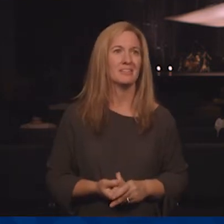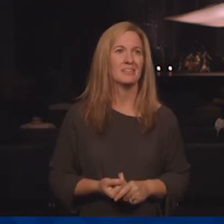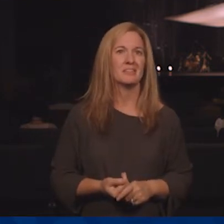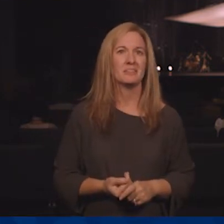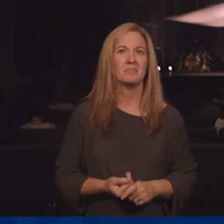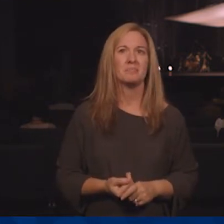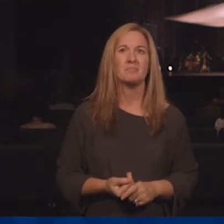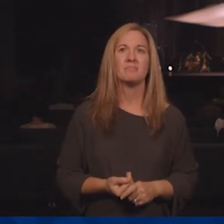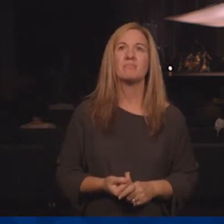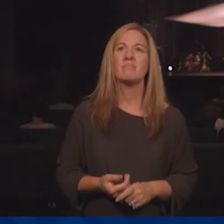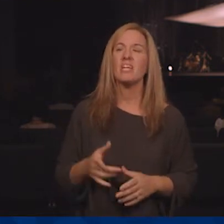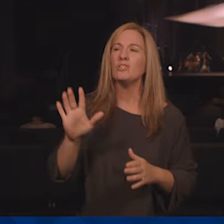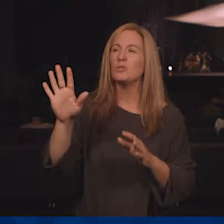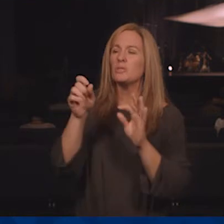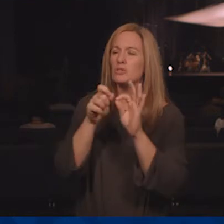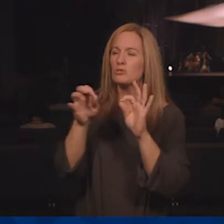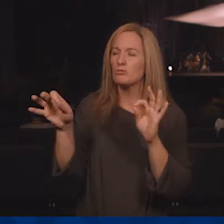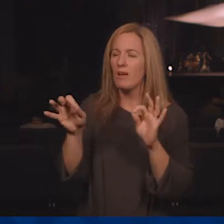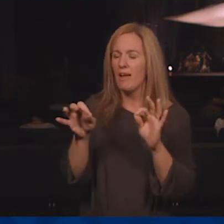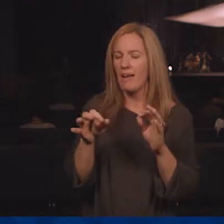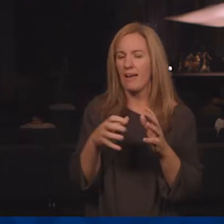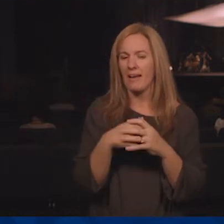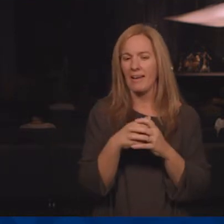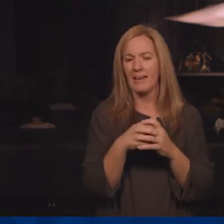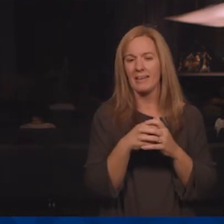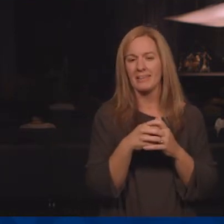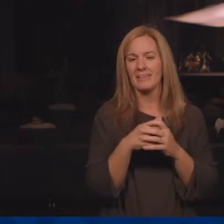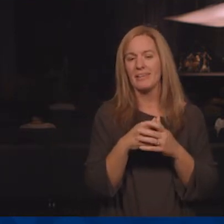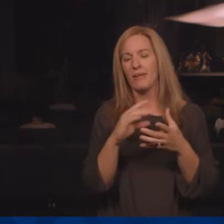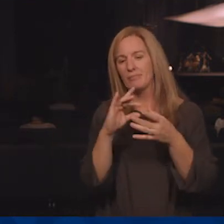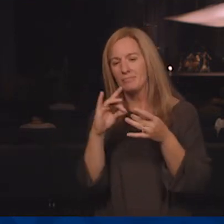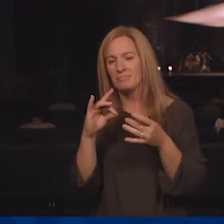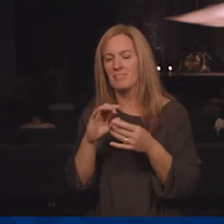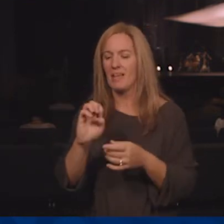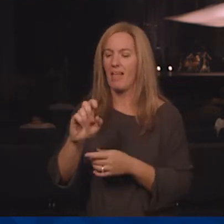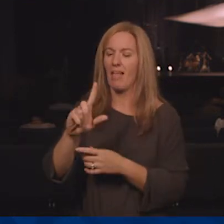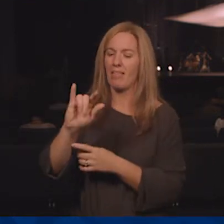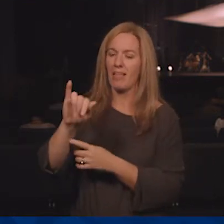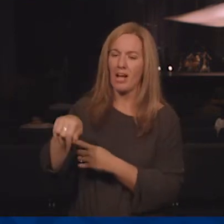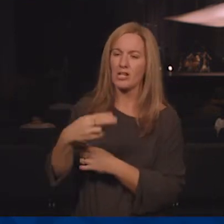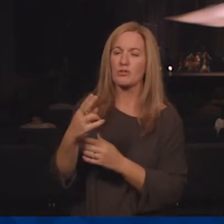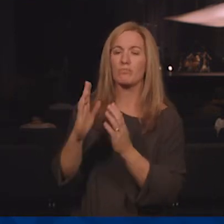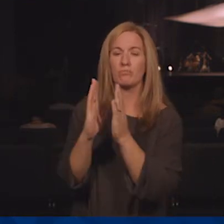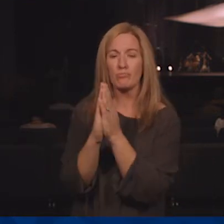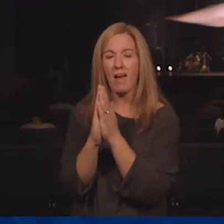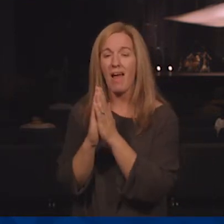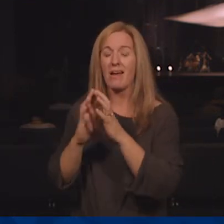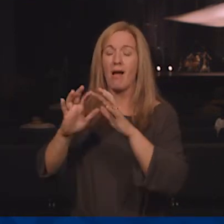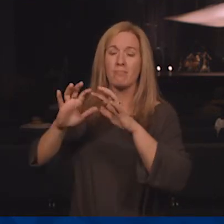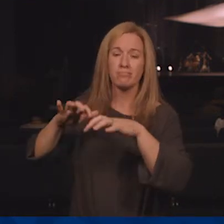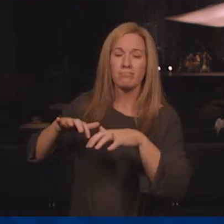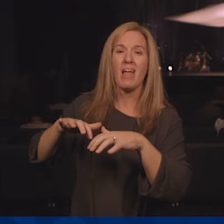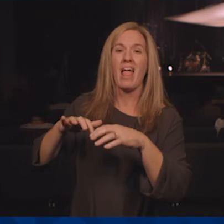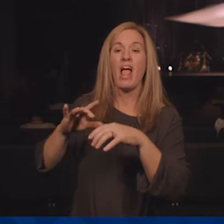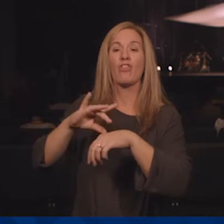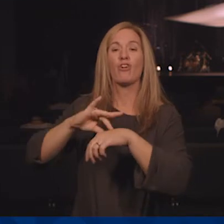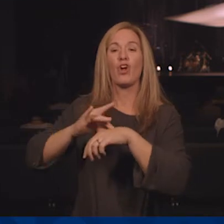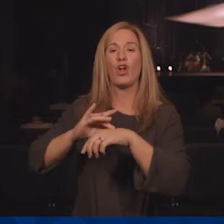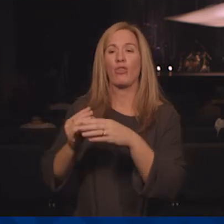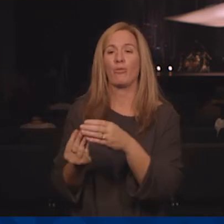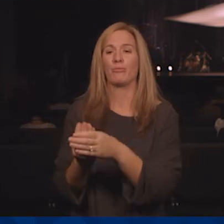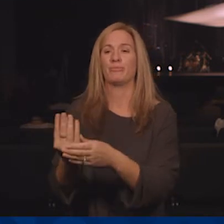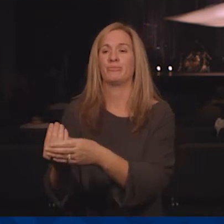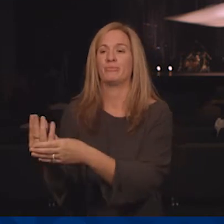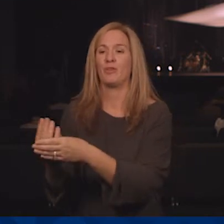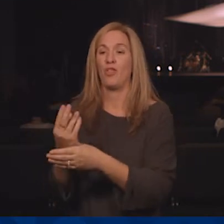And this language about Elisha prayed and the earth produced its harvest, it should remind us of some words of Jesus. Do you